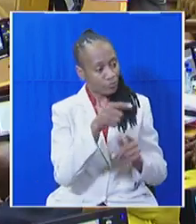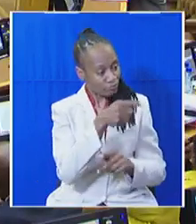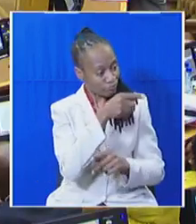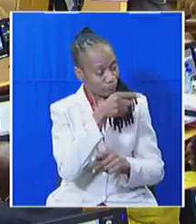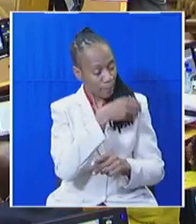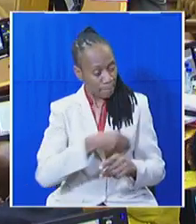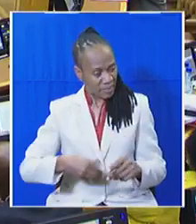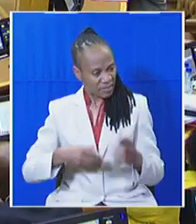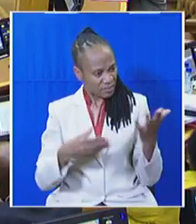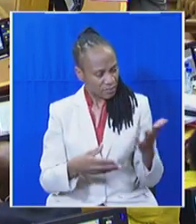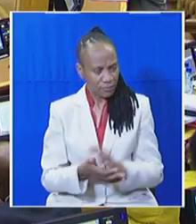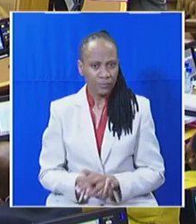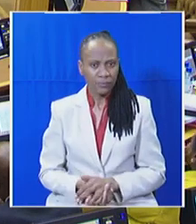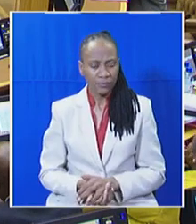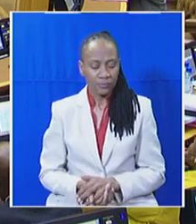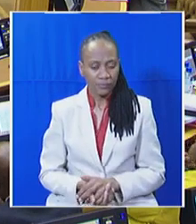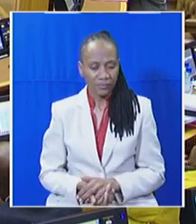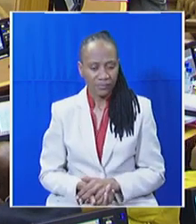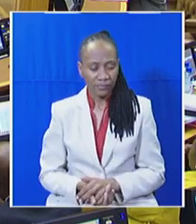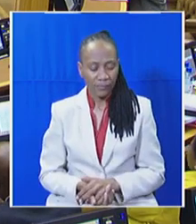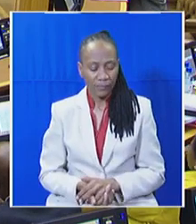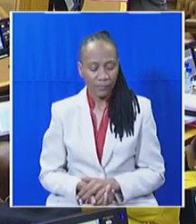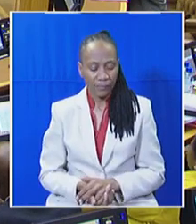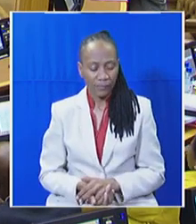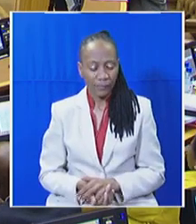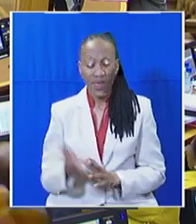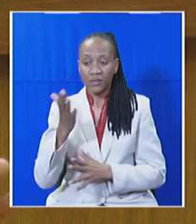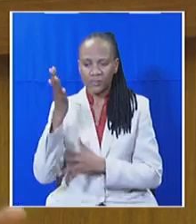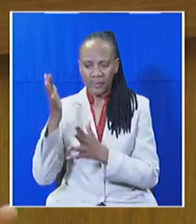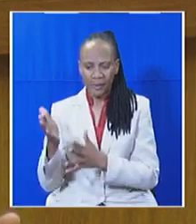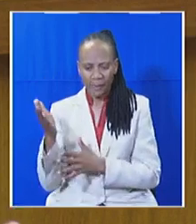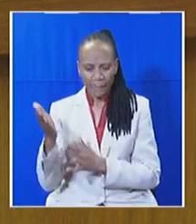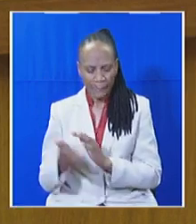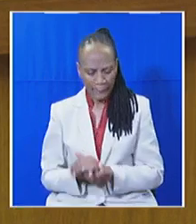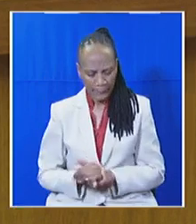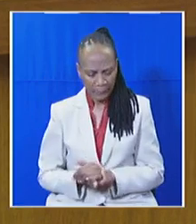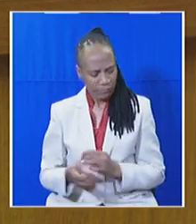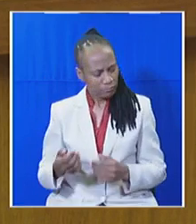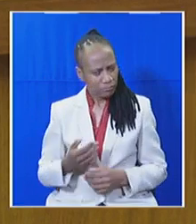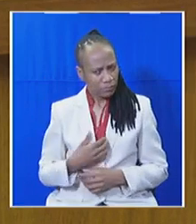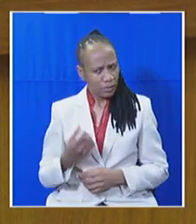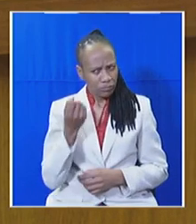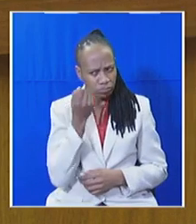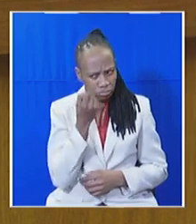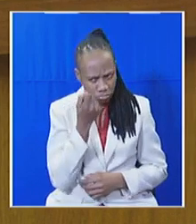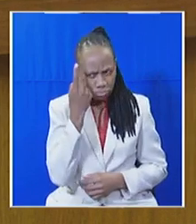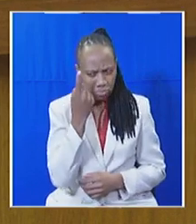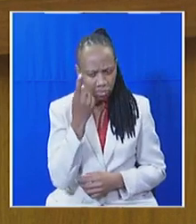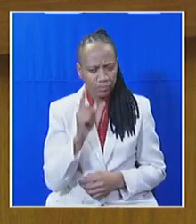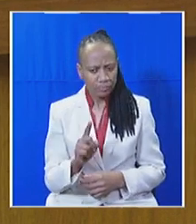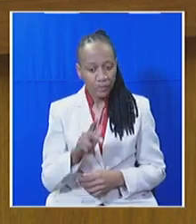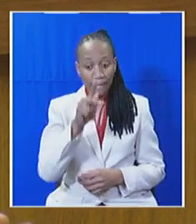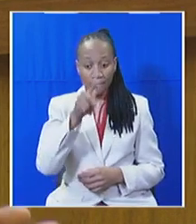The Honorable, the President. Honorable, as I understand, the